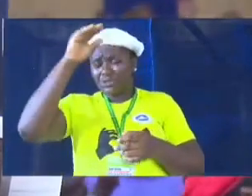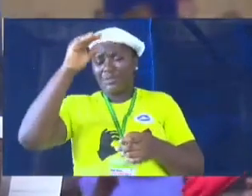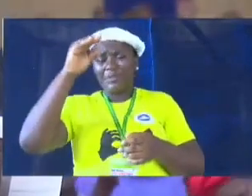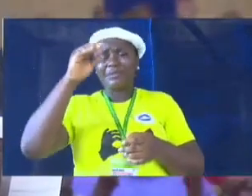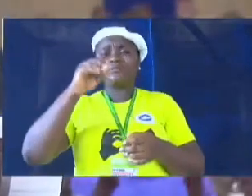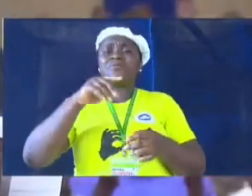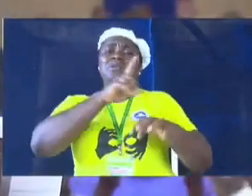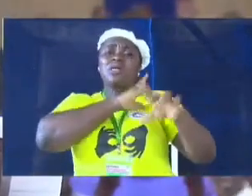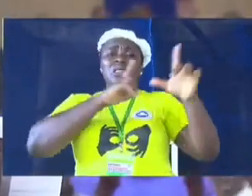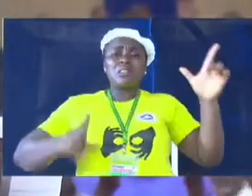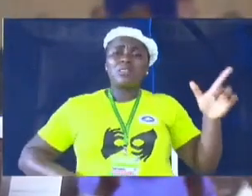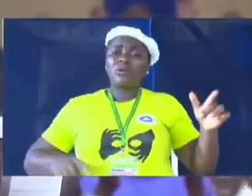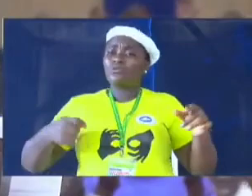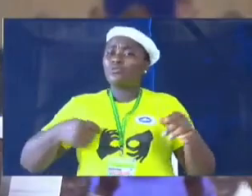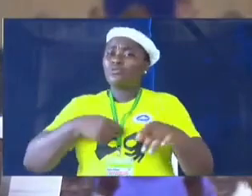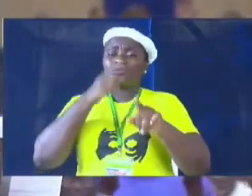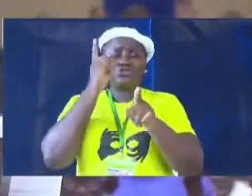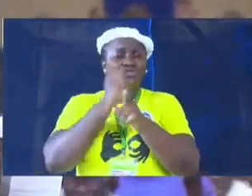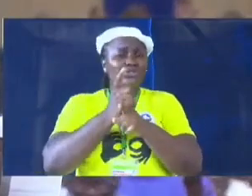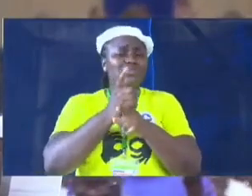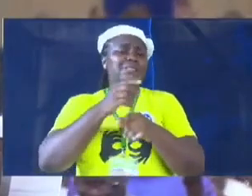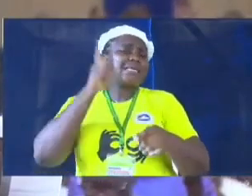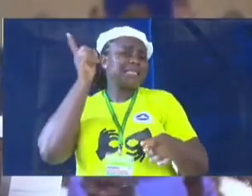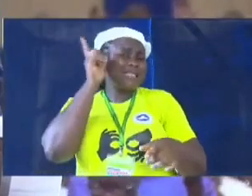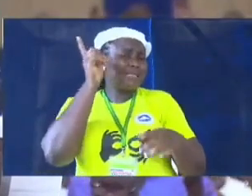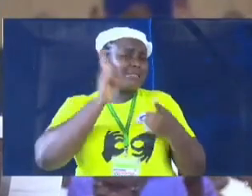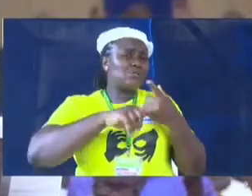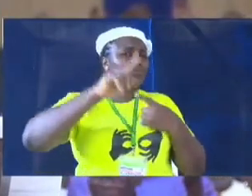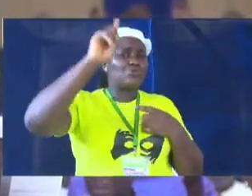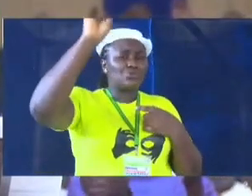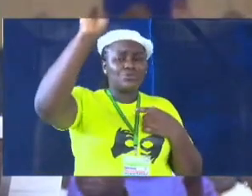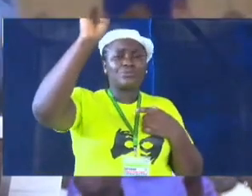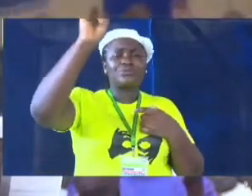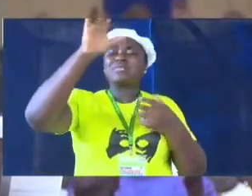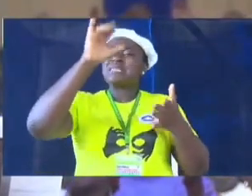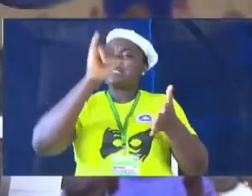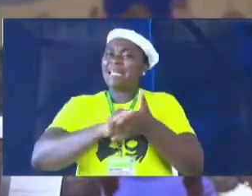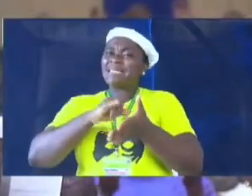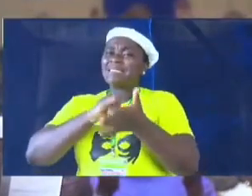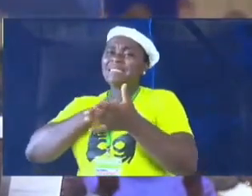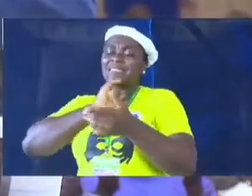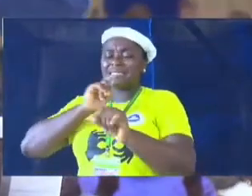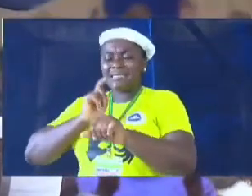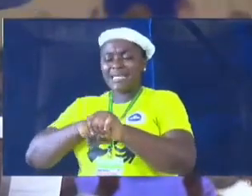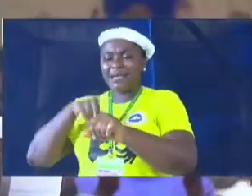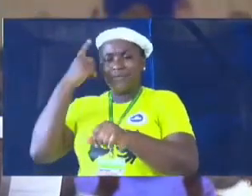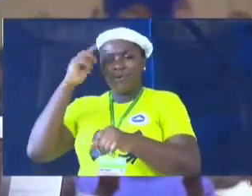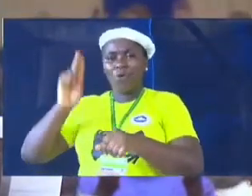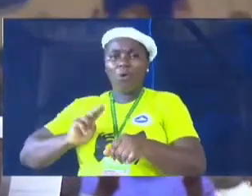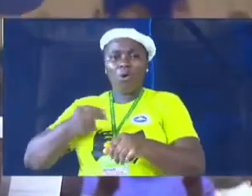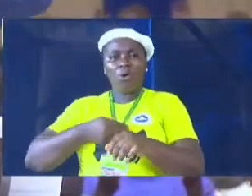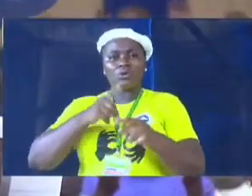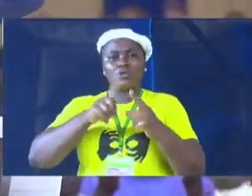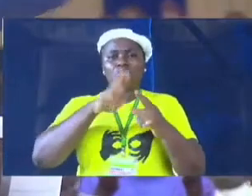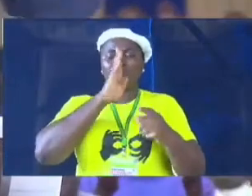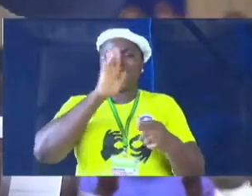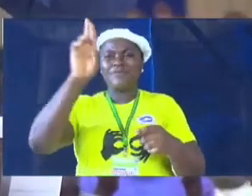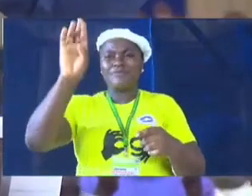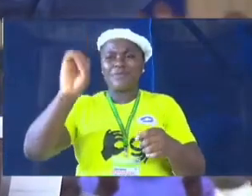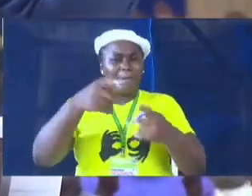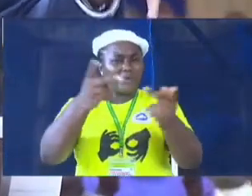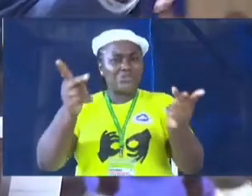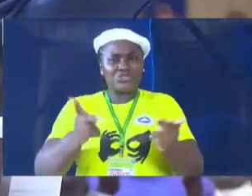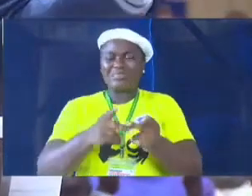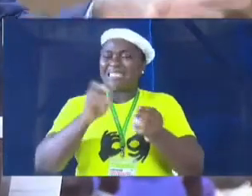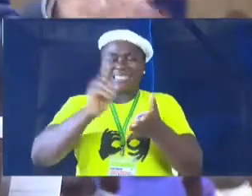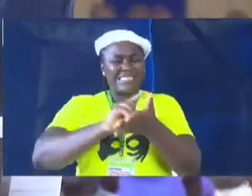And Lord, we've just listened to your word that it is time for us to be repositioned,